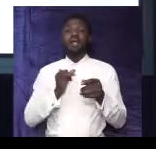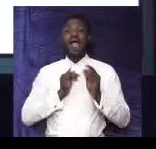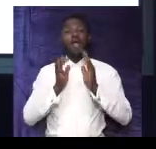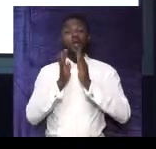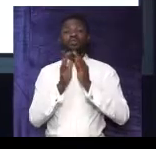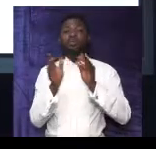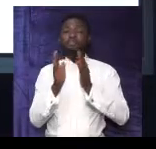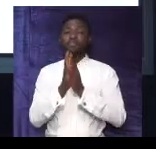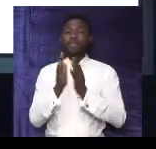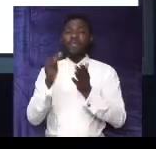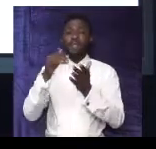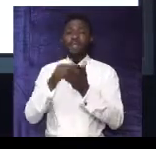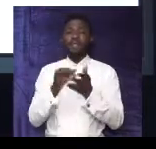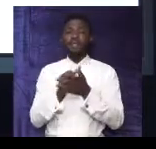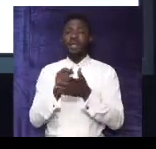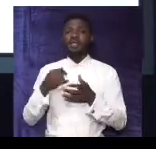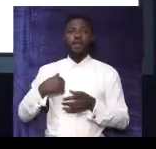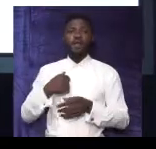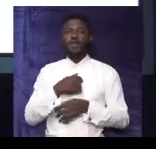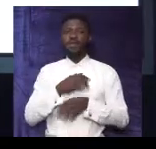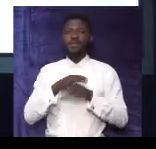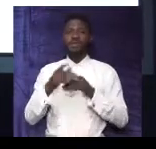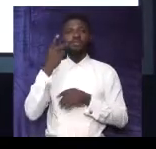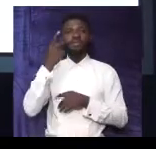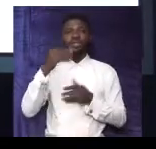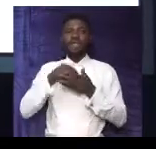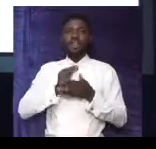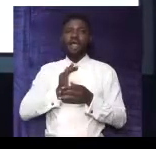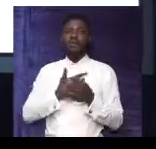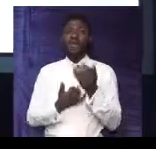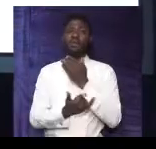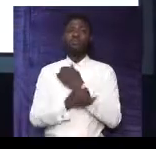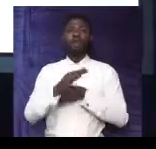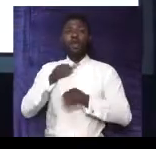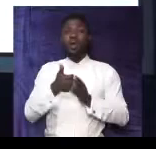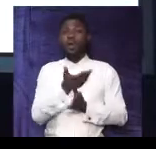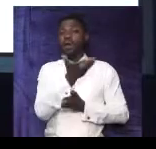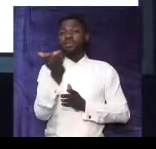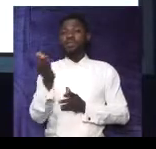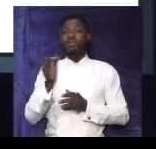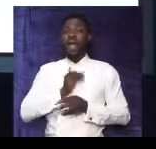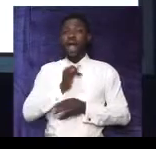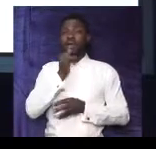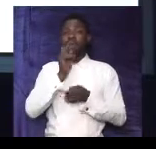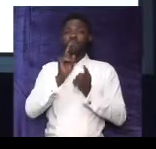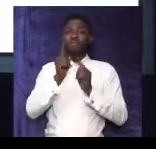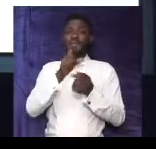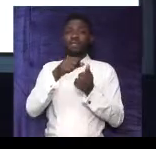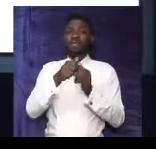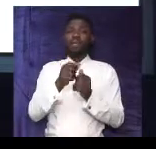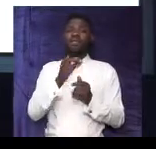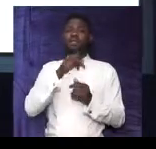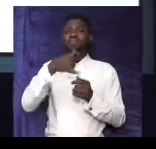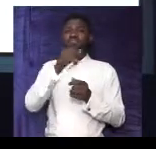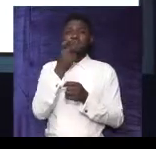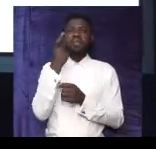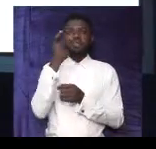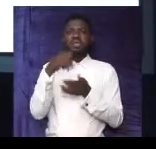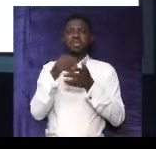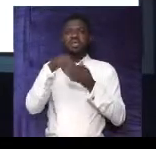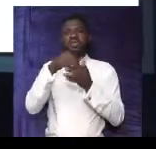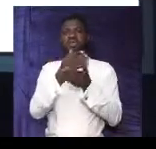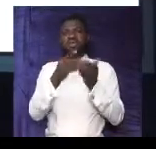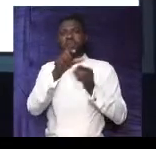I also pray again that we don't witness this in our country. All these things I'm talking about is they witness it in some